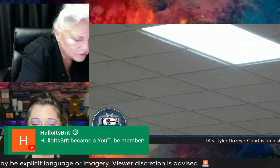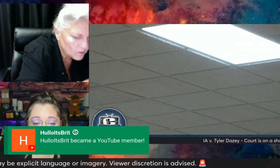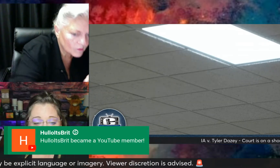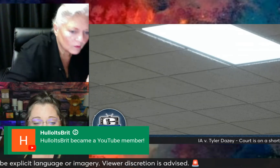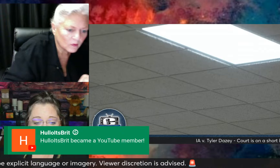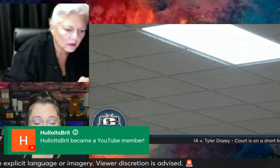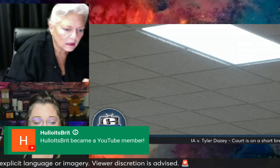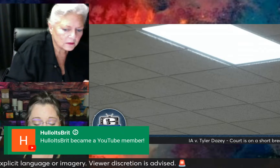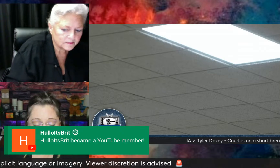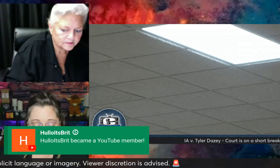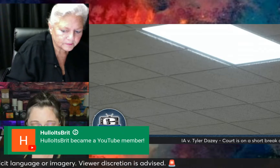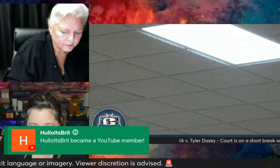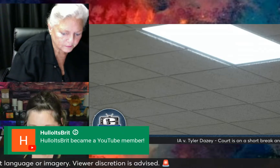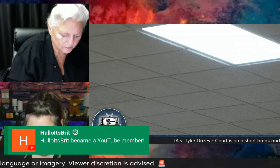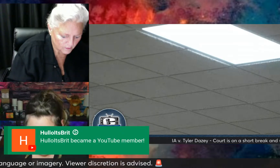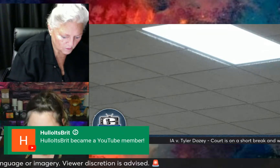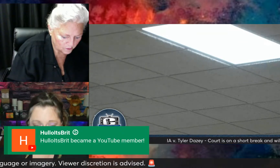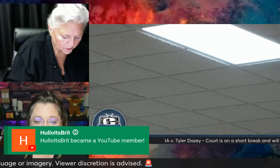Yay.